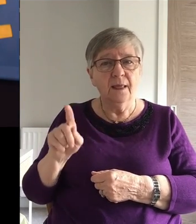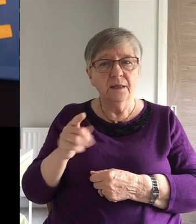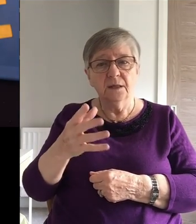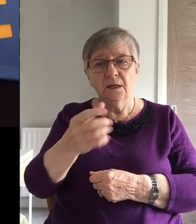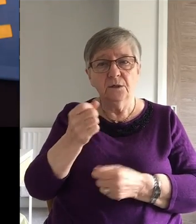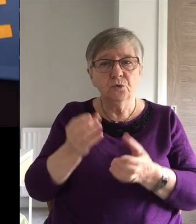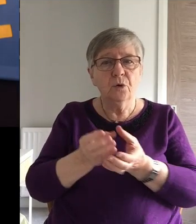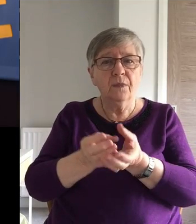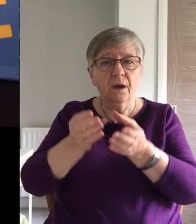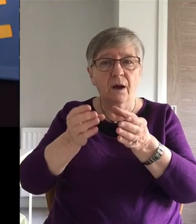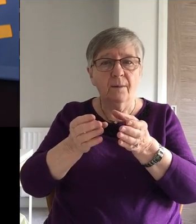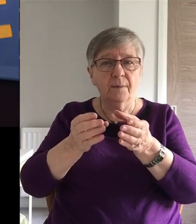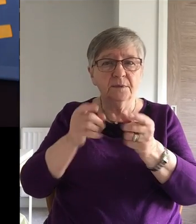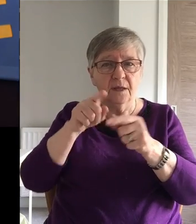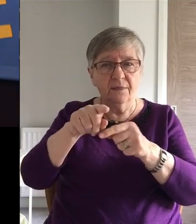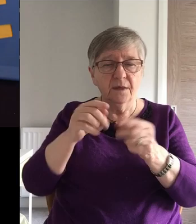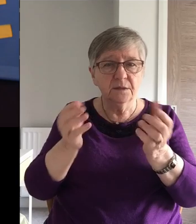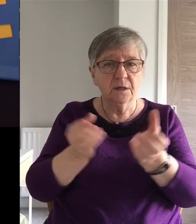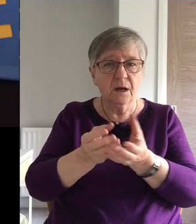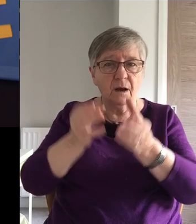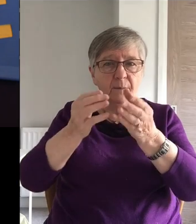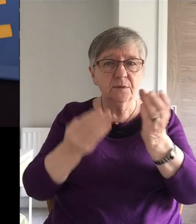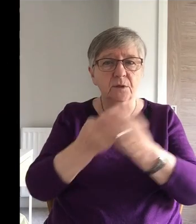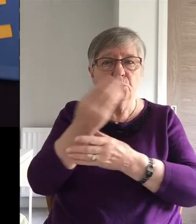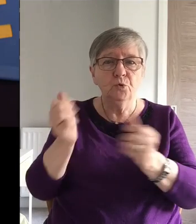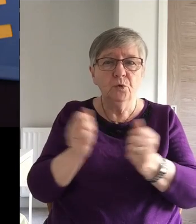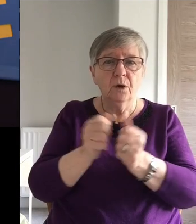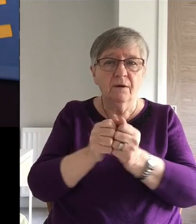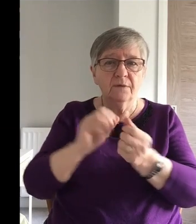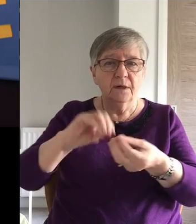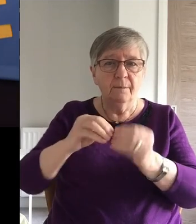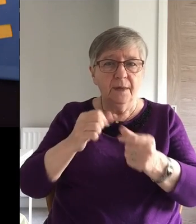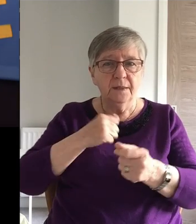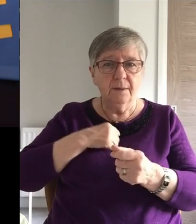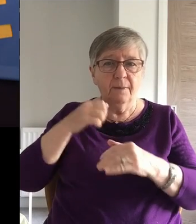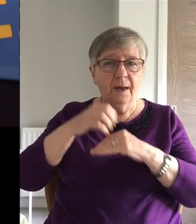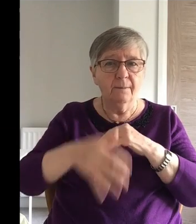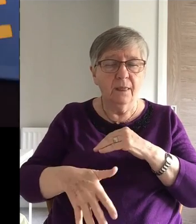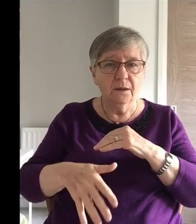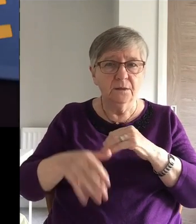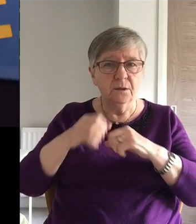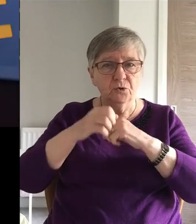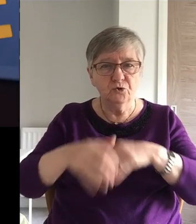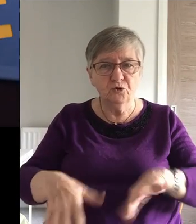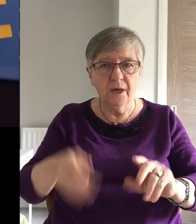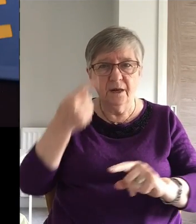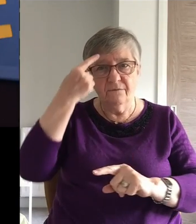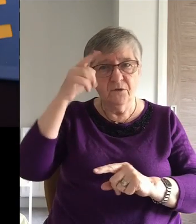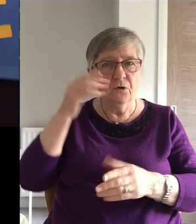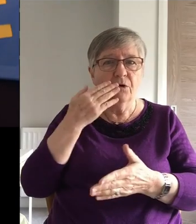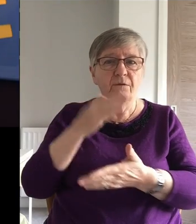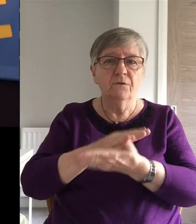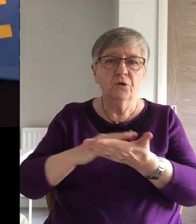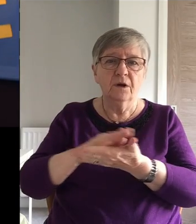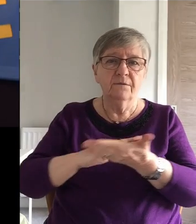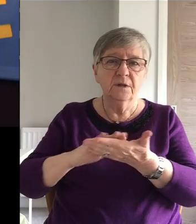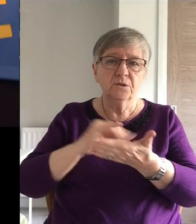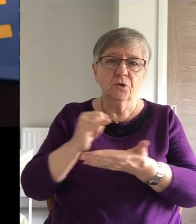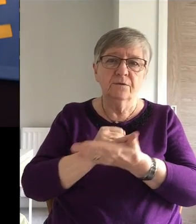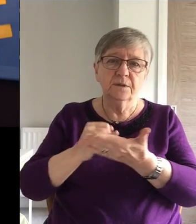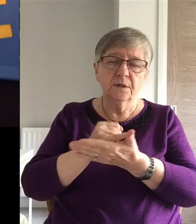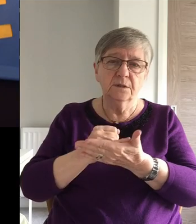the cup, saying, "This cup is a new covenant made in my blood and shed for the forgiveness of sins. When you drink